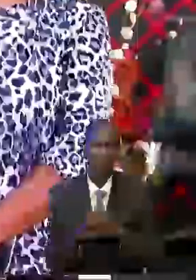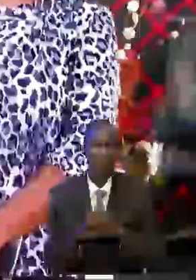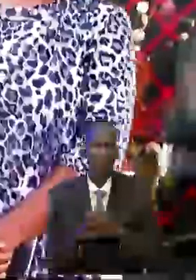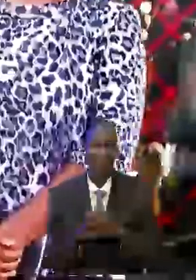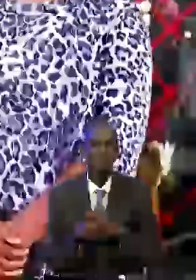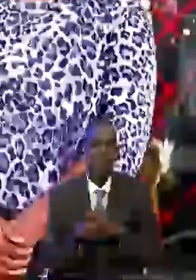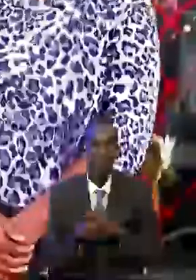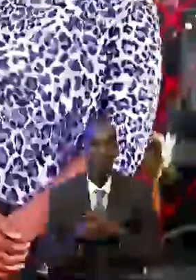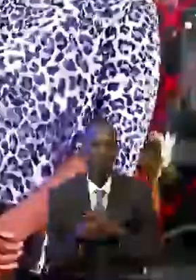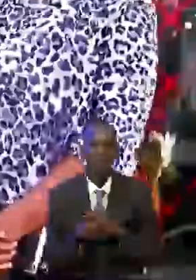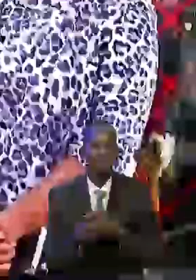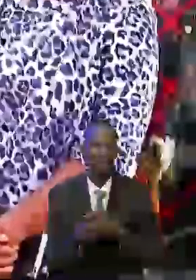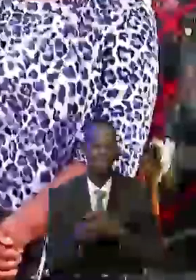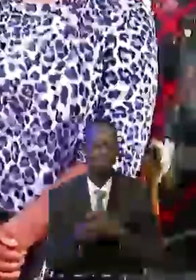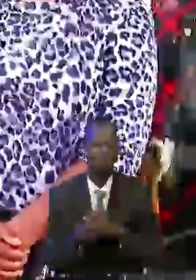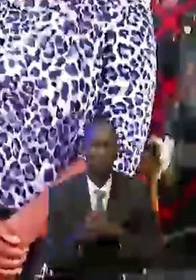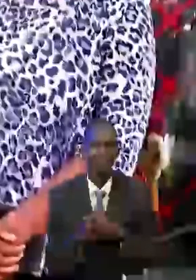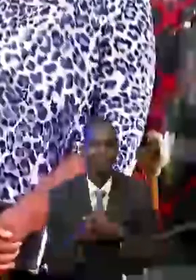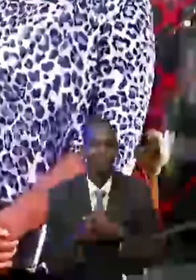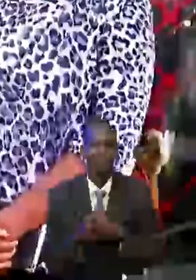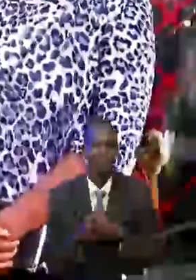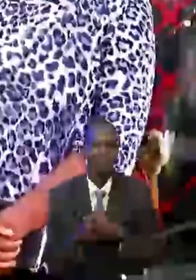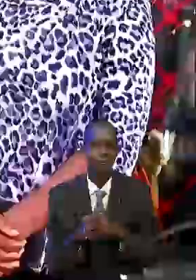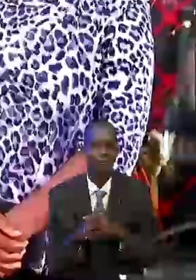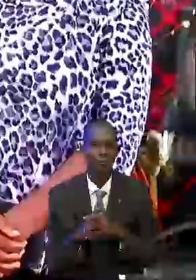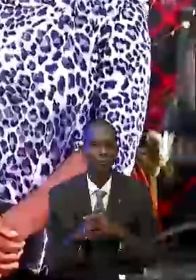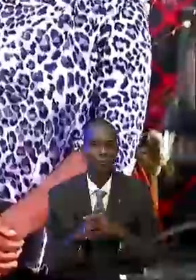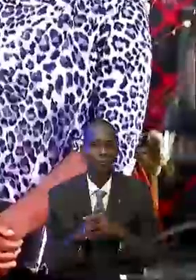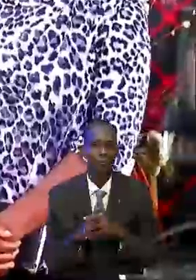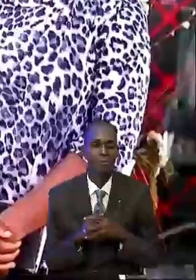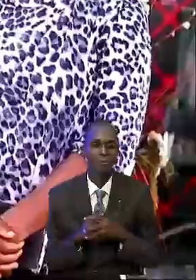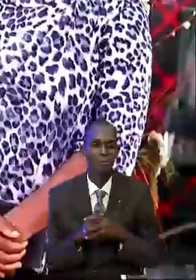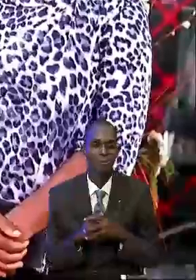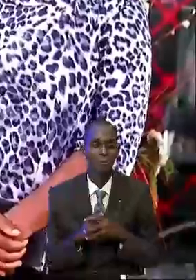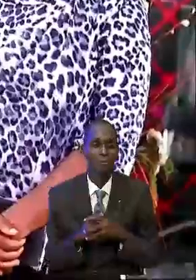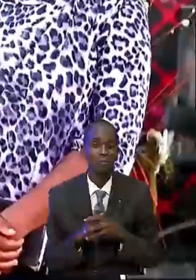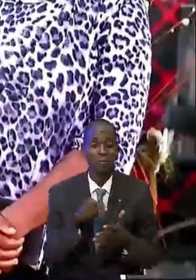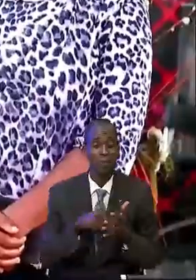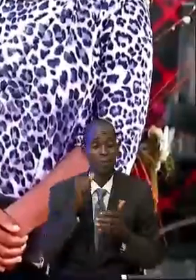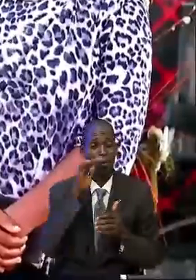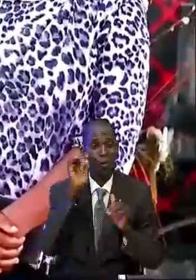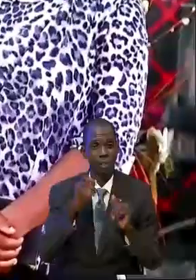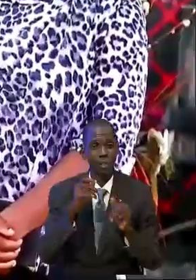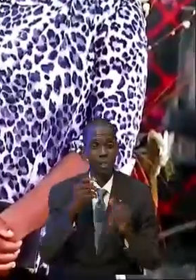Shaibu, Nidege Hausa Church, Okiafa, Solo, Lagos.